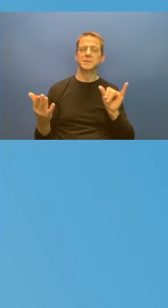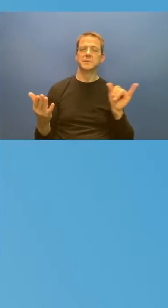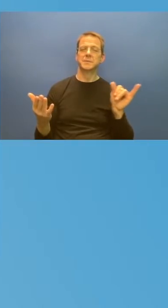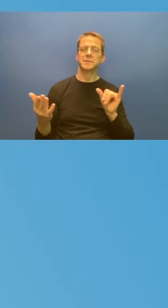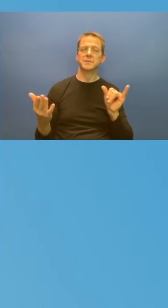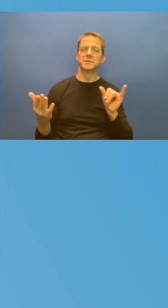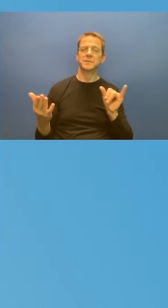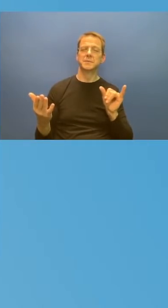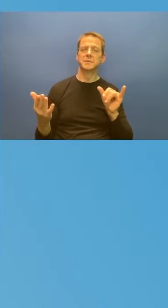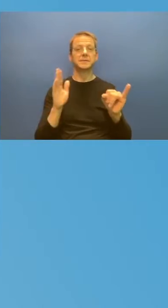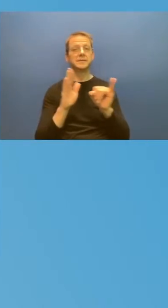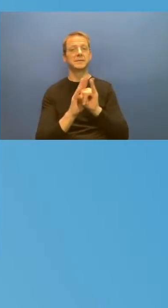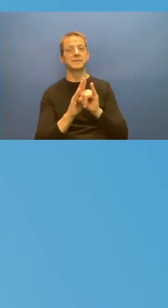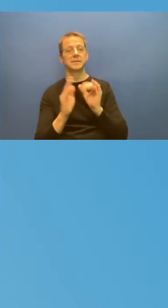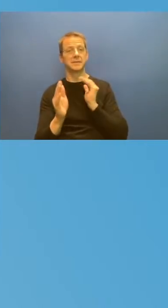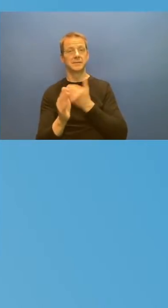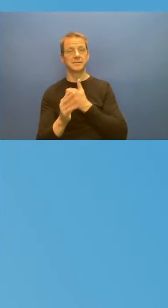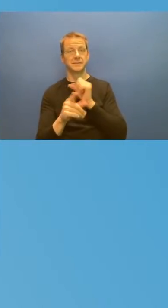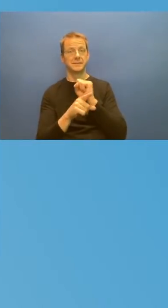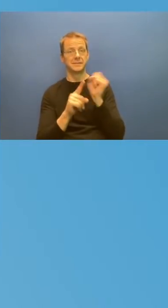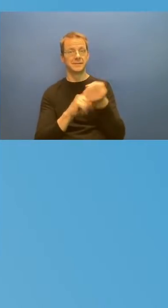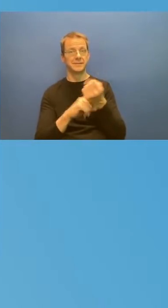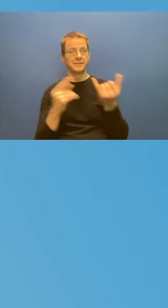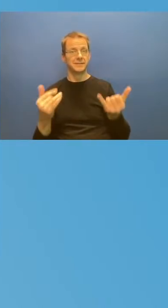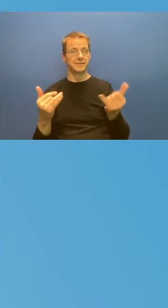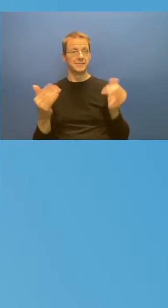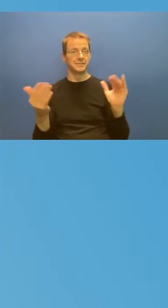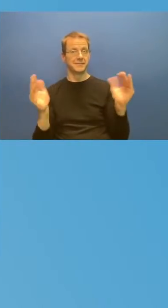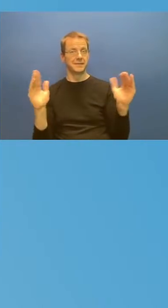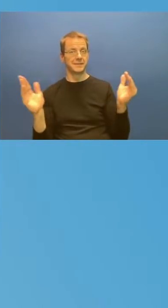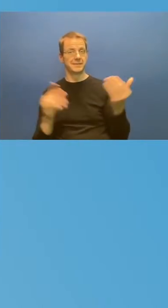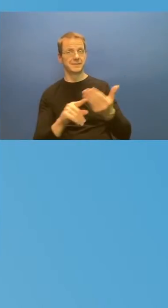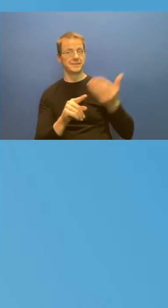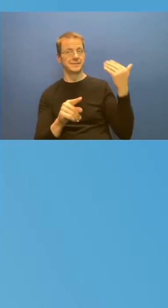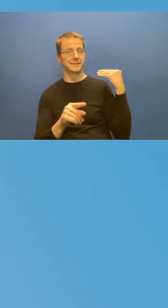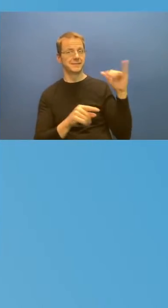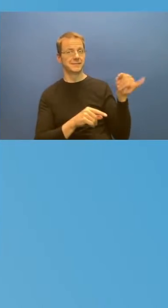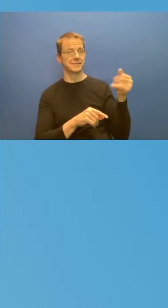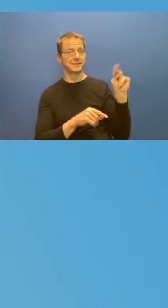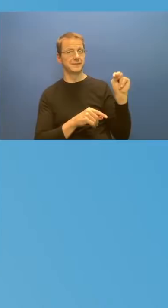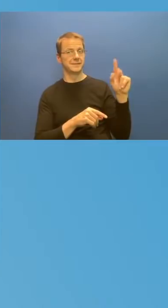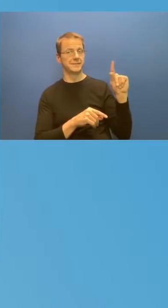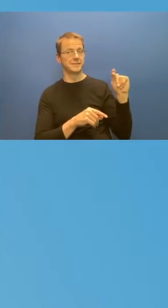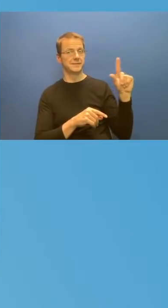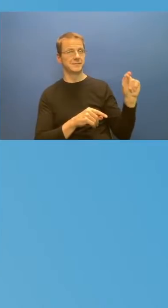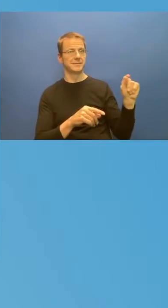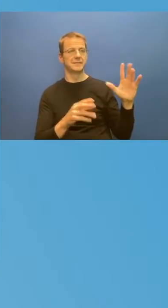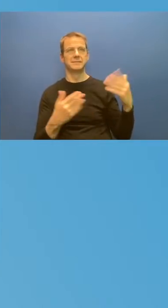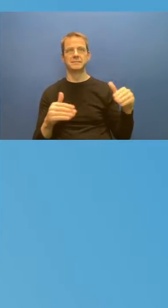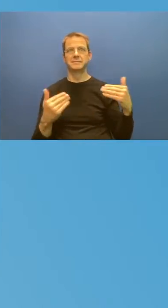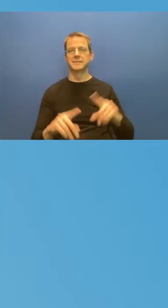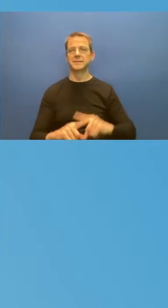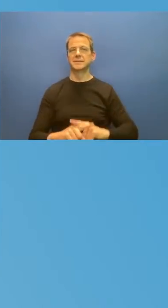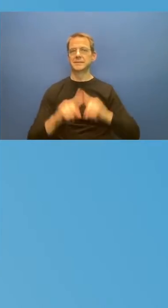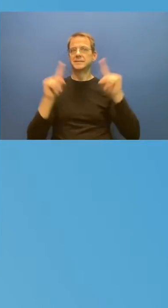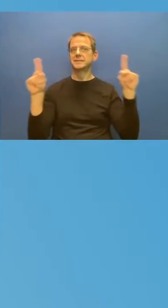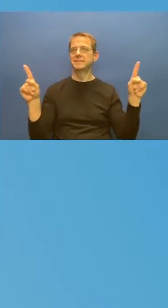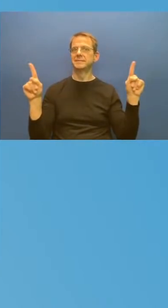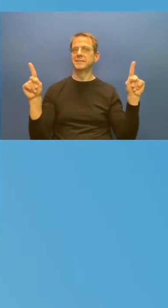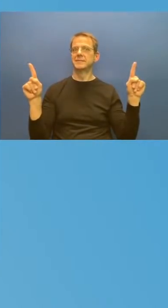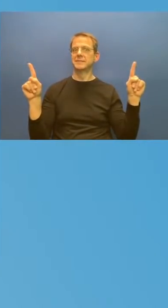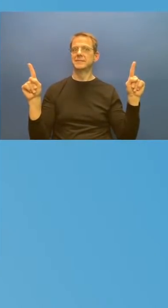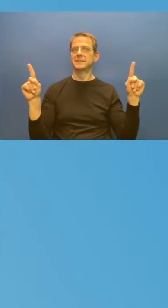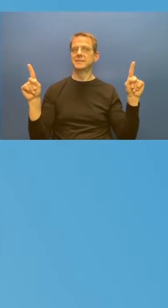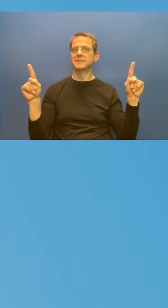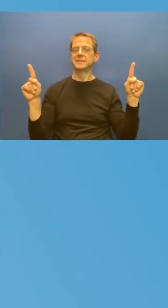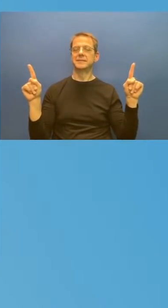2020, where we have some pre-existing immunity in the populations. People have vaccines, and they also, some people